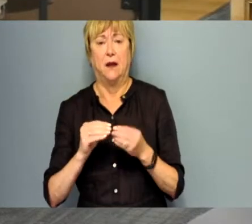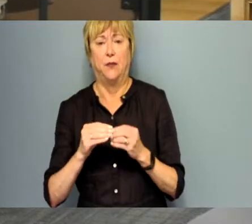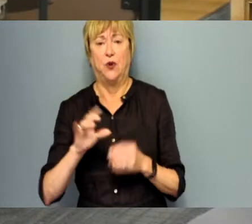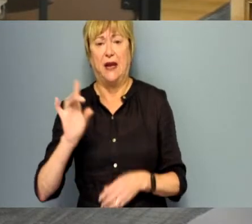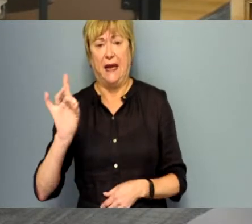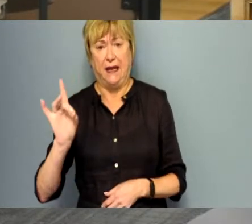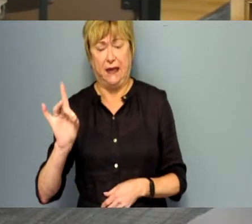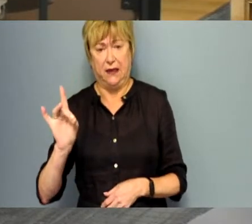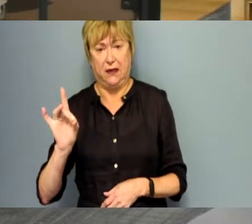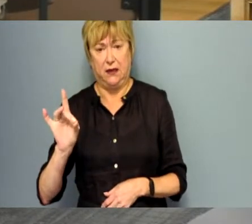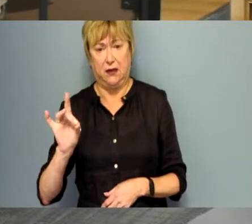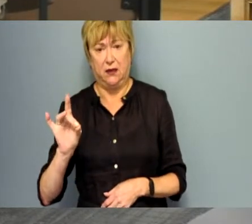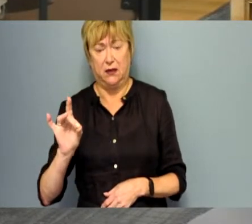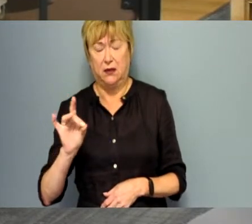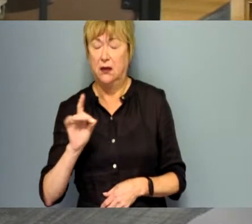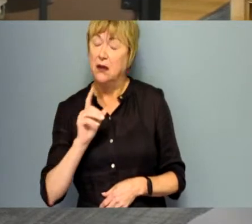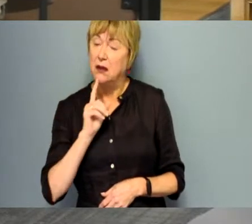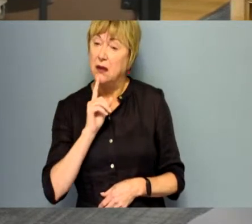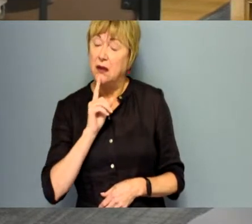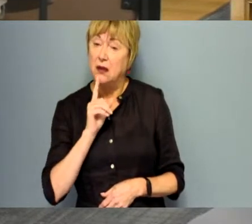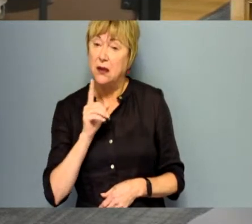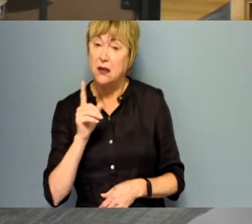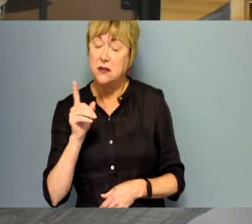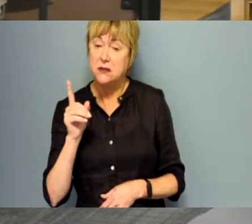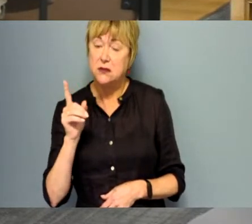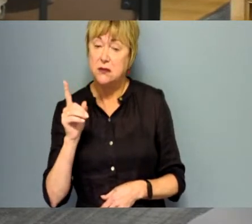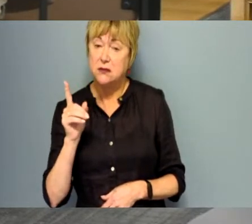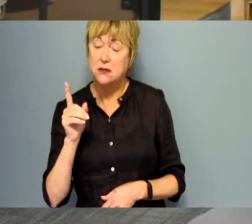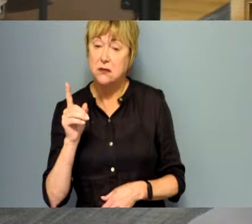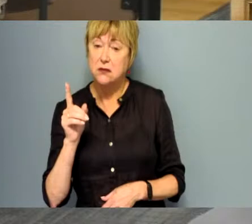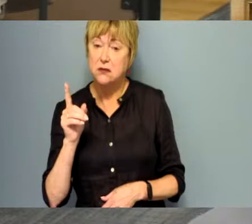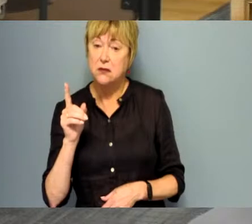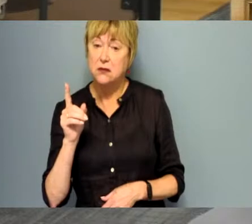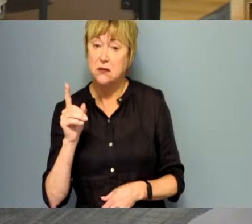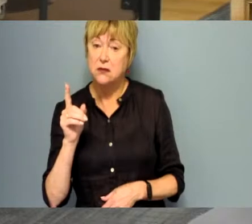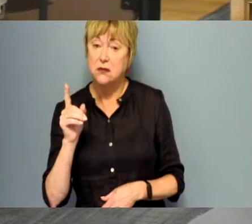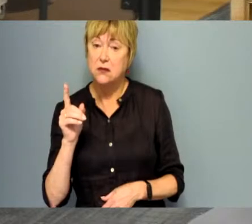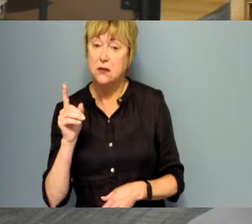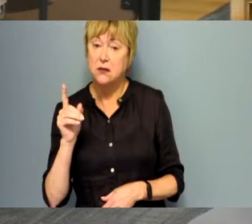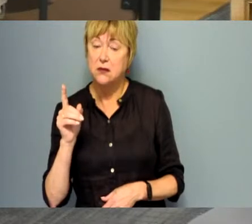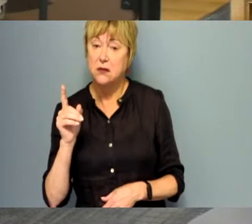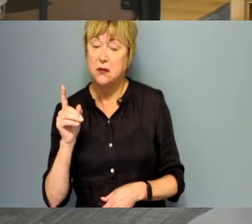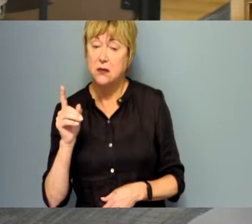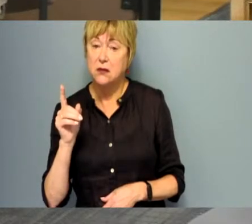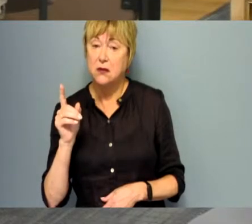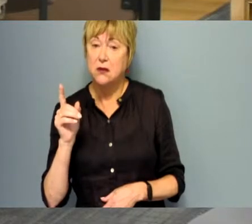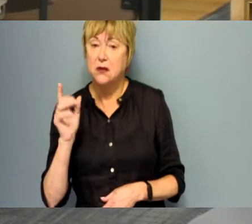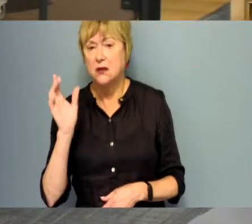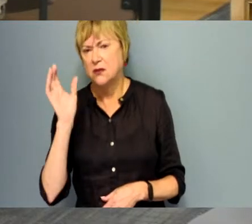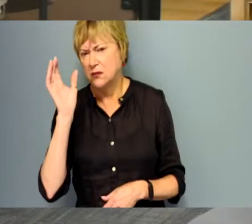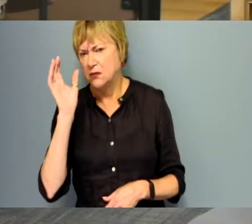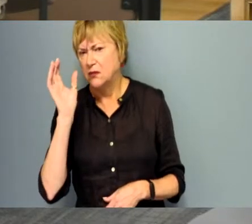is it unusual to be signing a side letter for premium to increase pay in the middle of